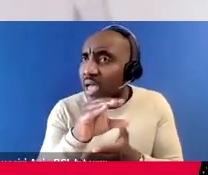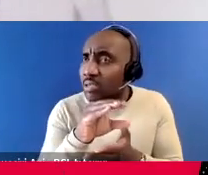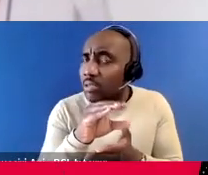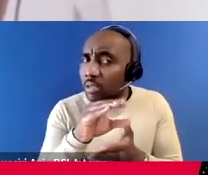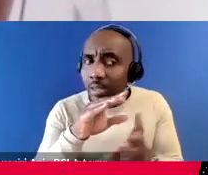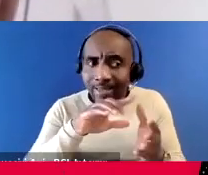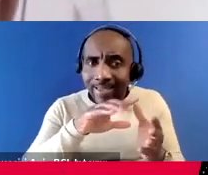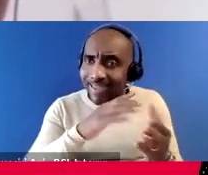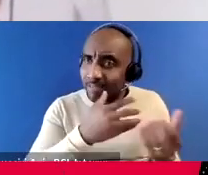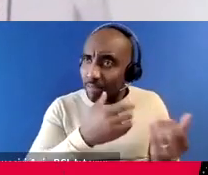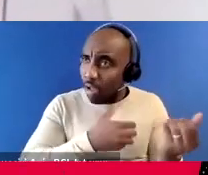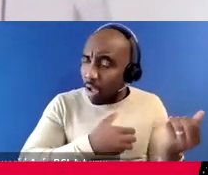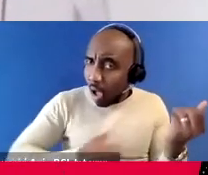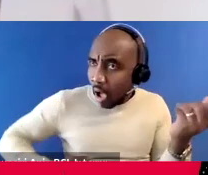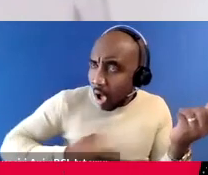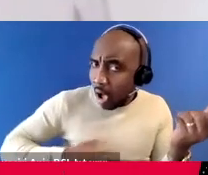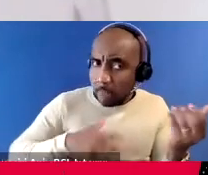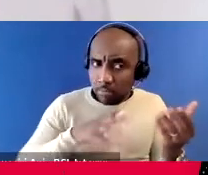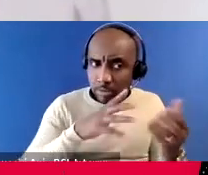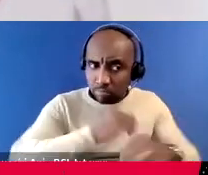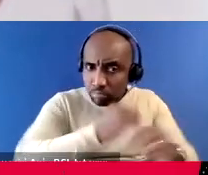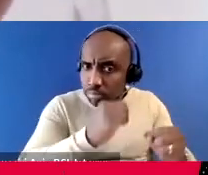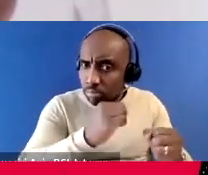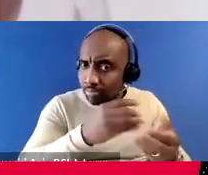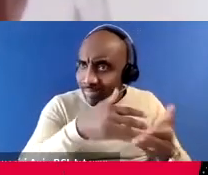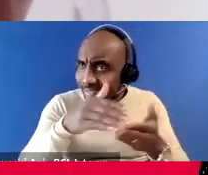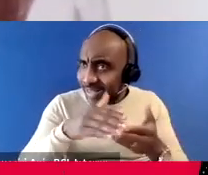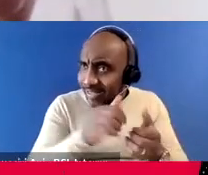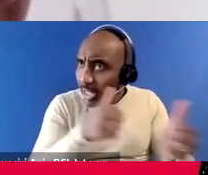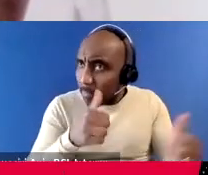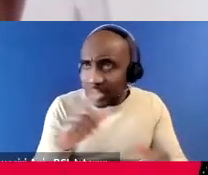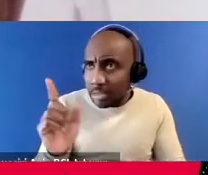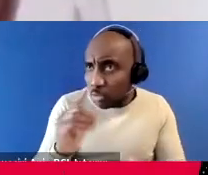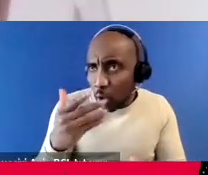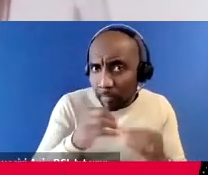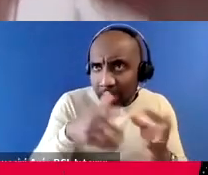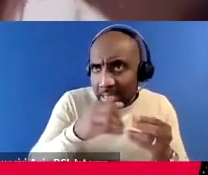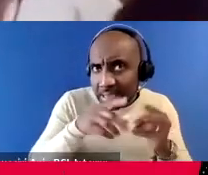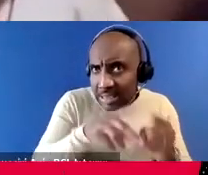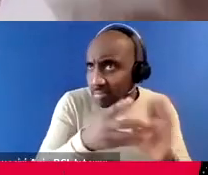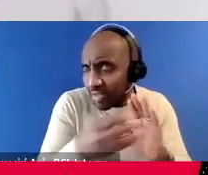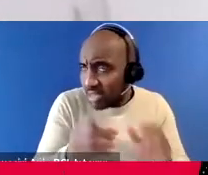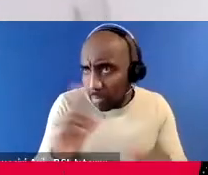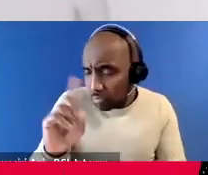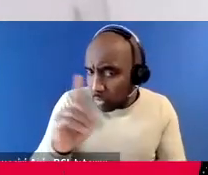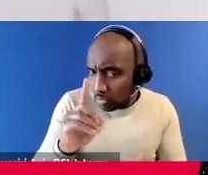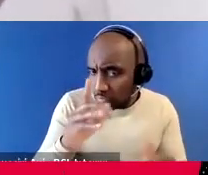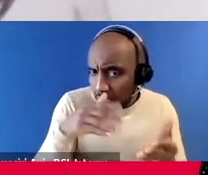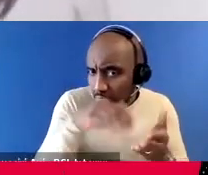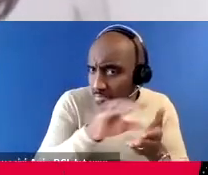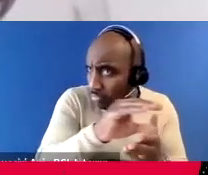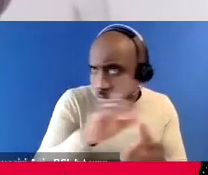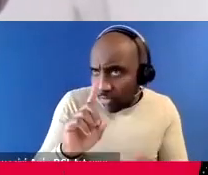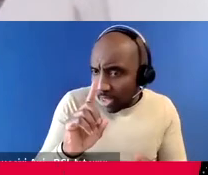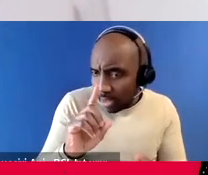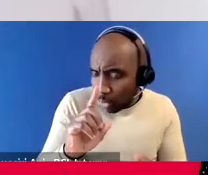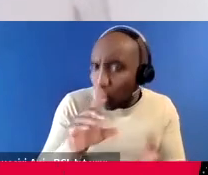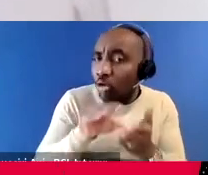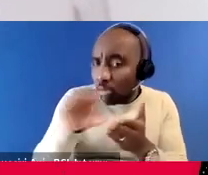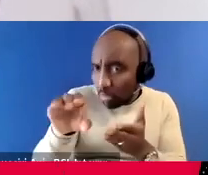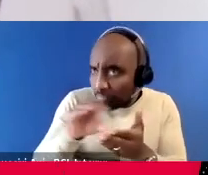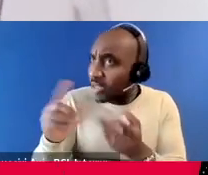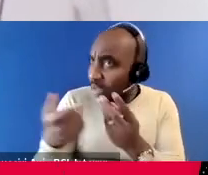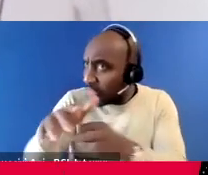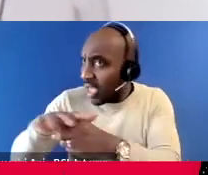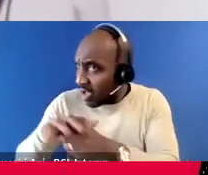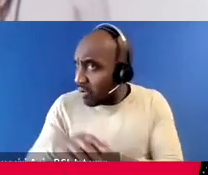but it turns out that there's only part of my pension that I can ask not to be invested in arms companies. Fine, well, I will